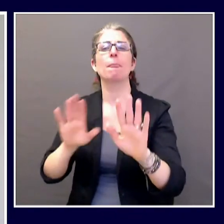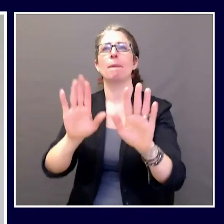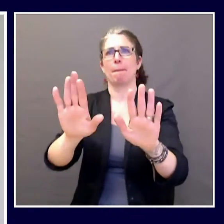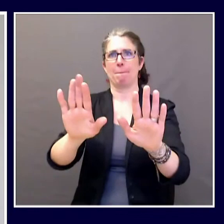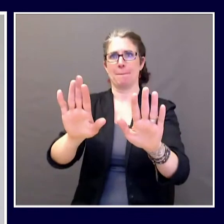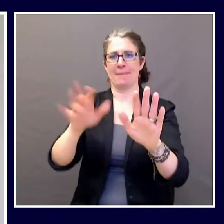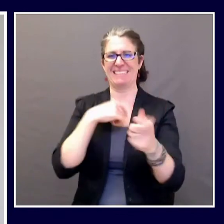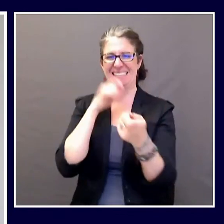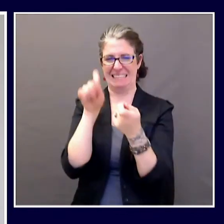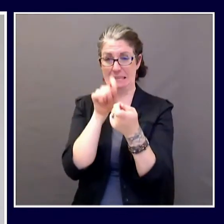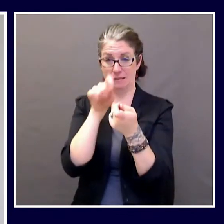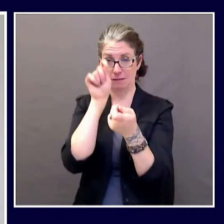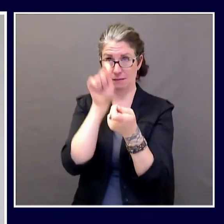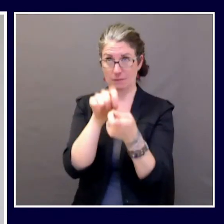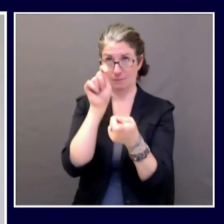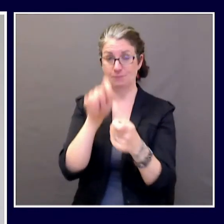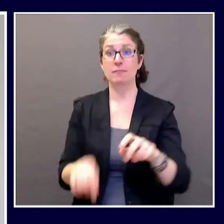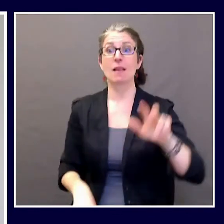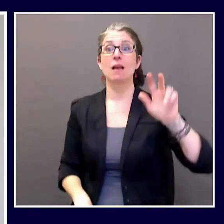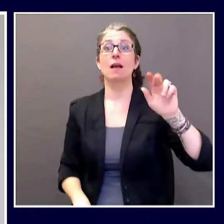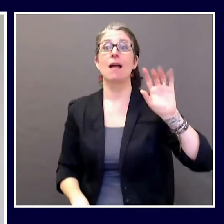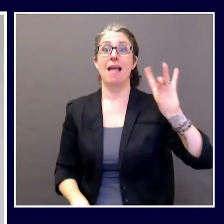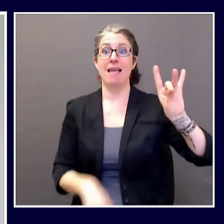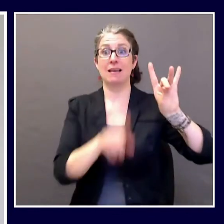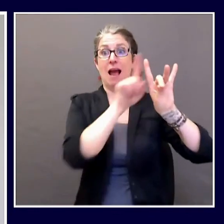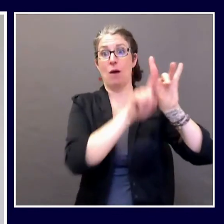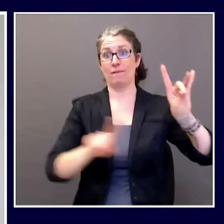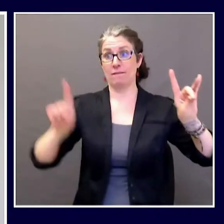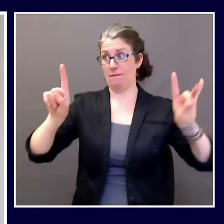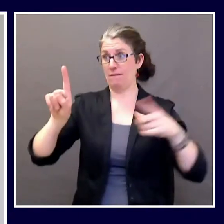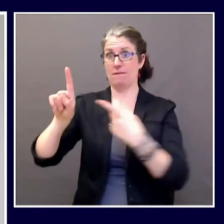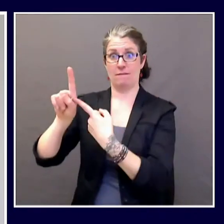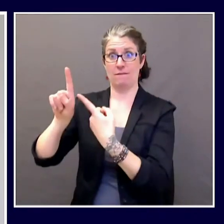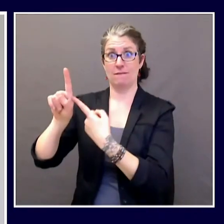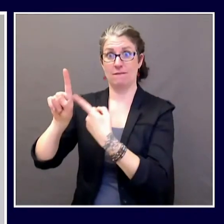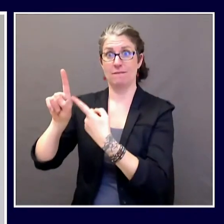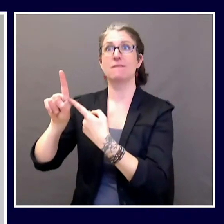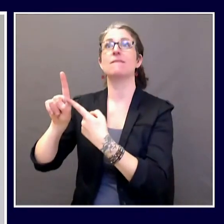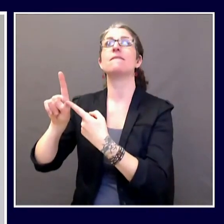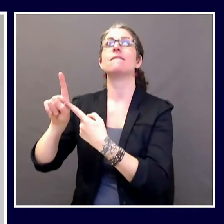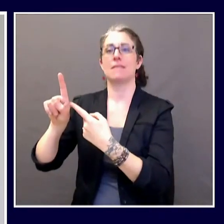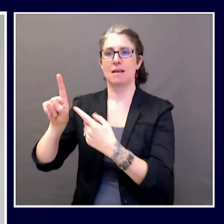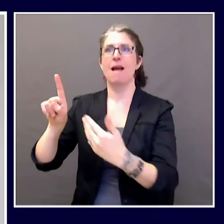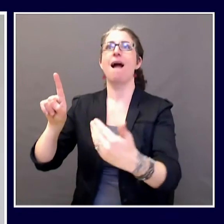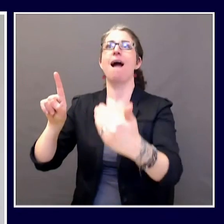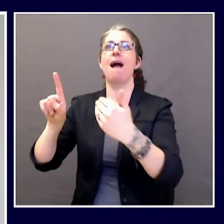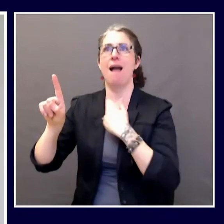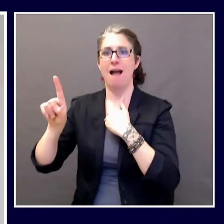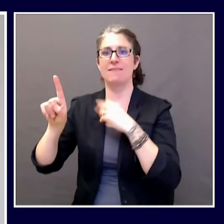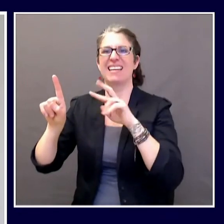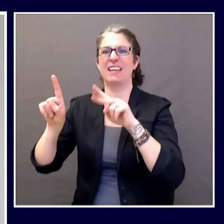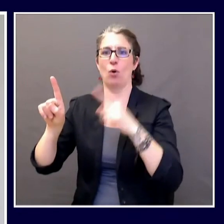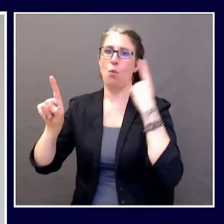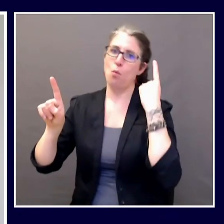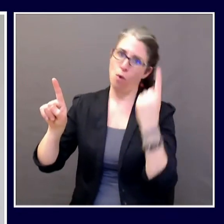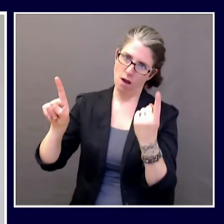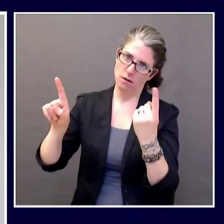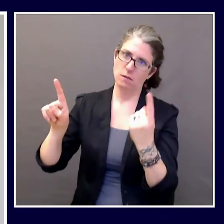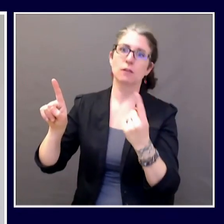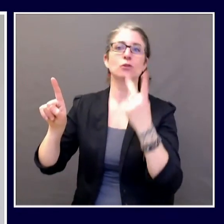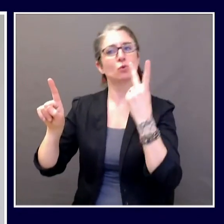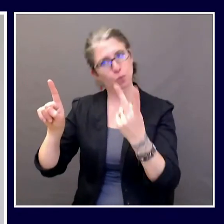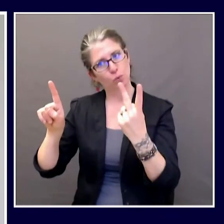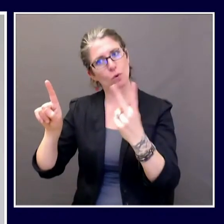8 Mainers has received either their second dose of Pfizer or Moderna, or their one and only dose of